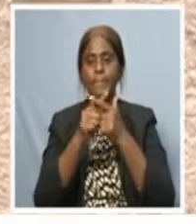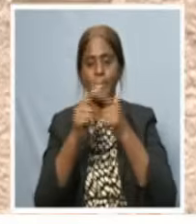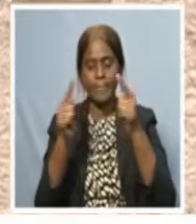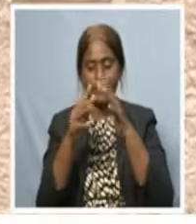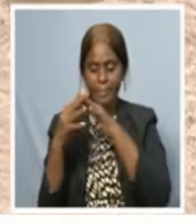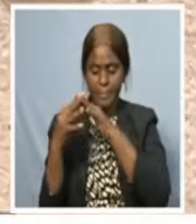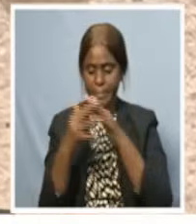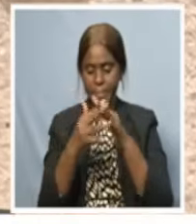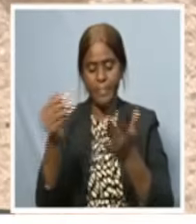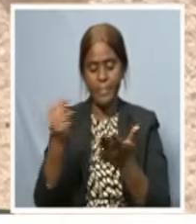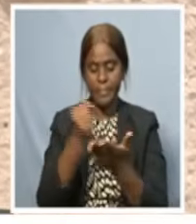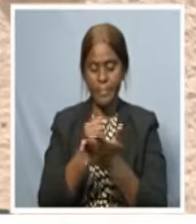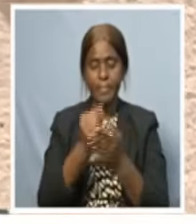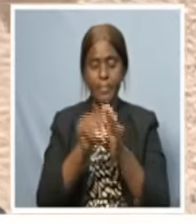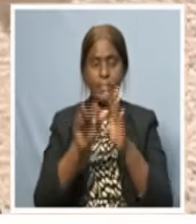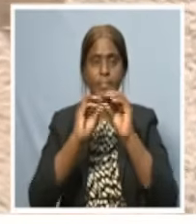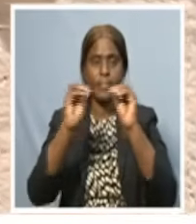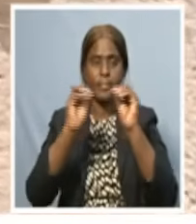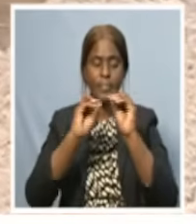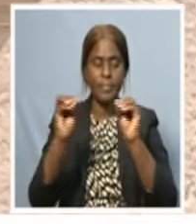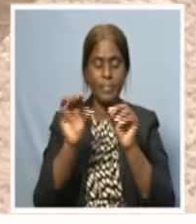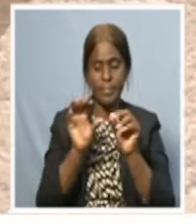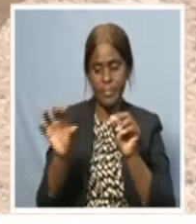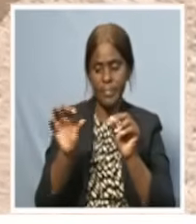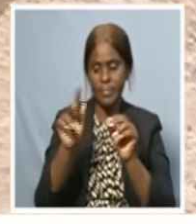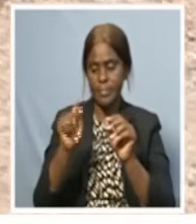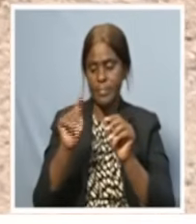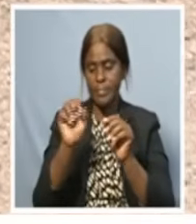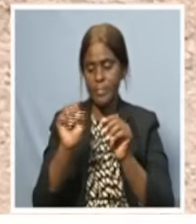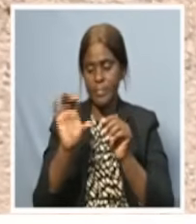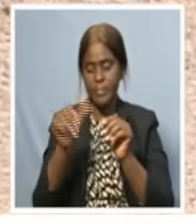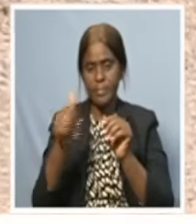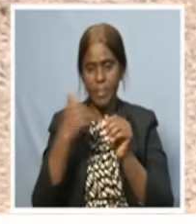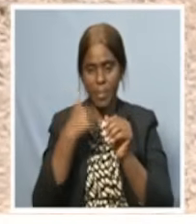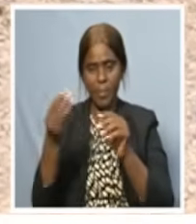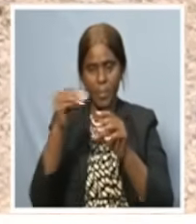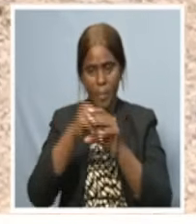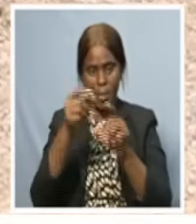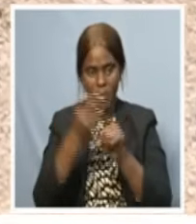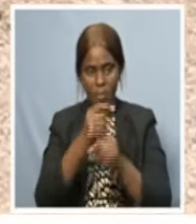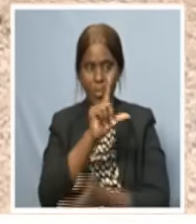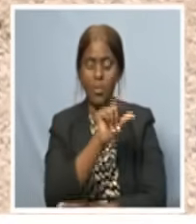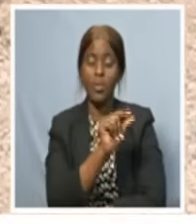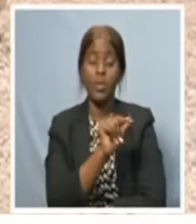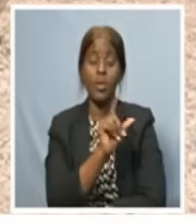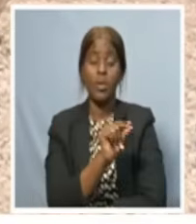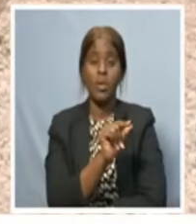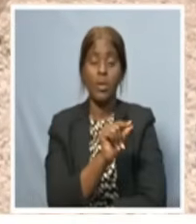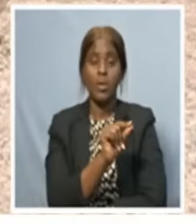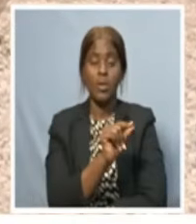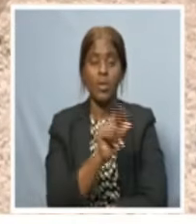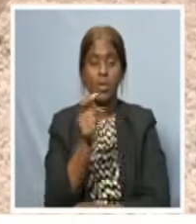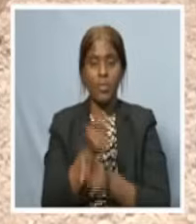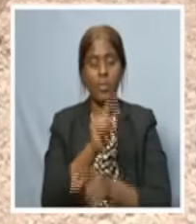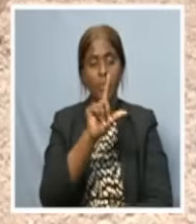massive recruitment in the teaching sector that have come from